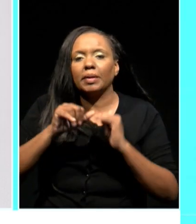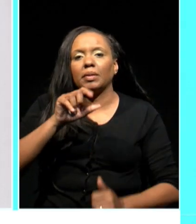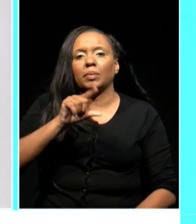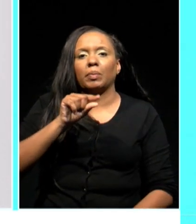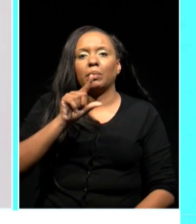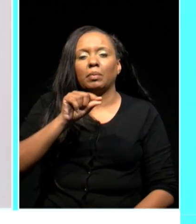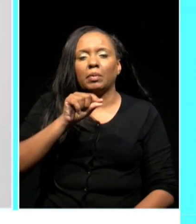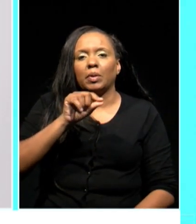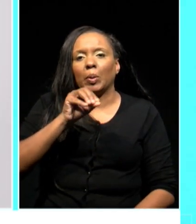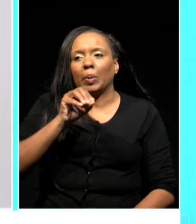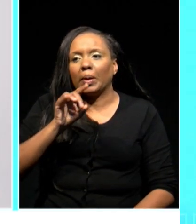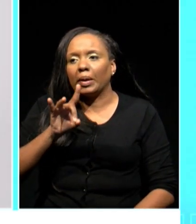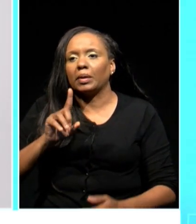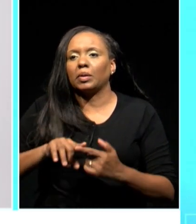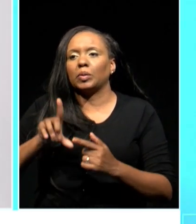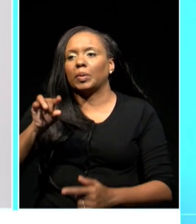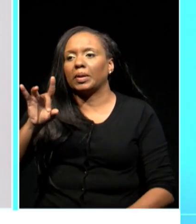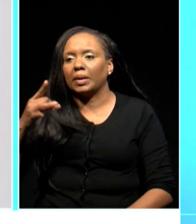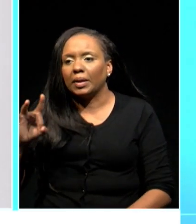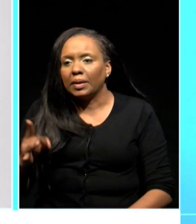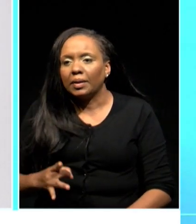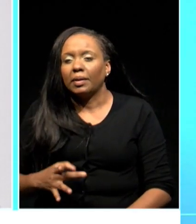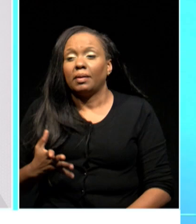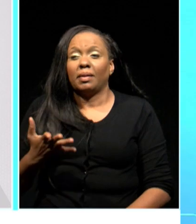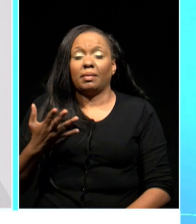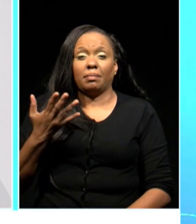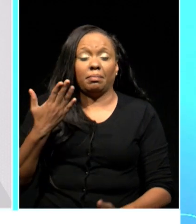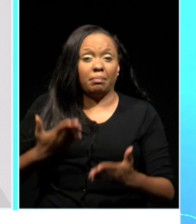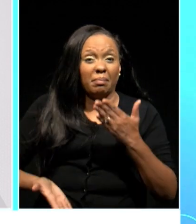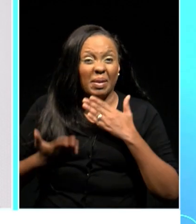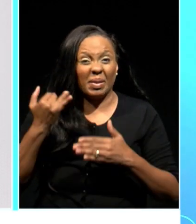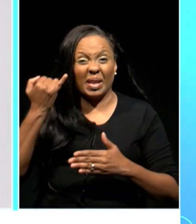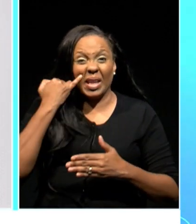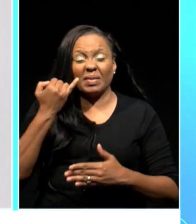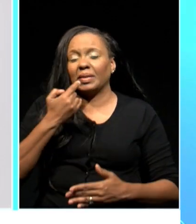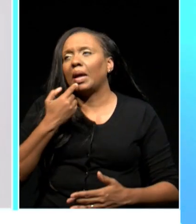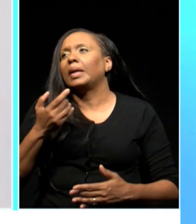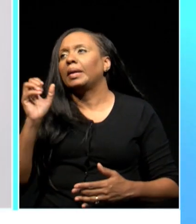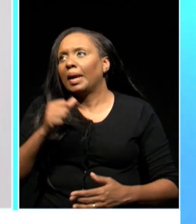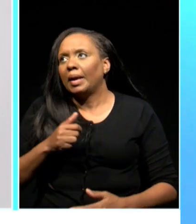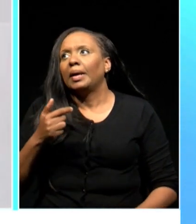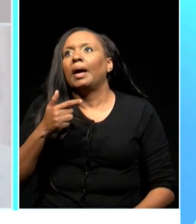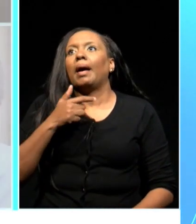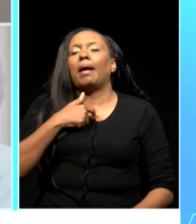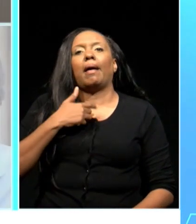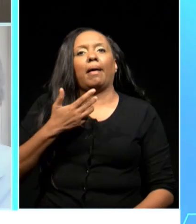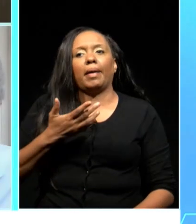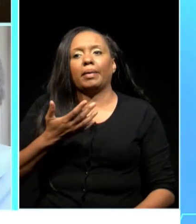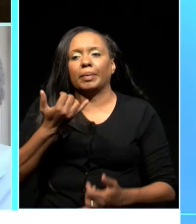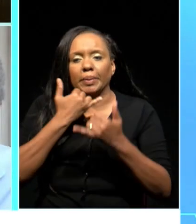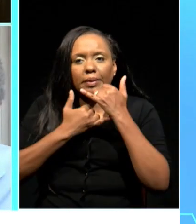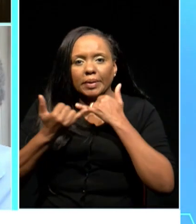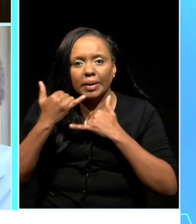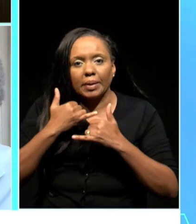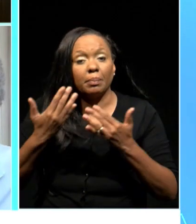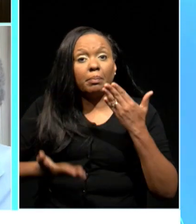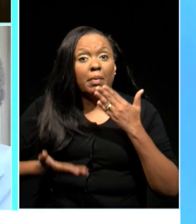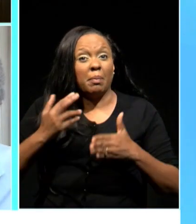new crew with a different course, if that wouldn't have caused a different outcome. I'm going to start with